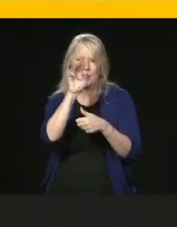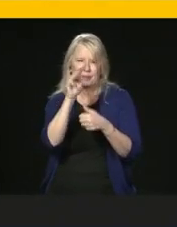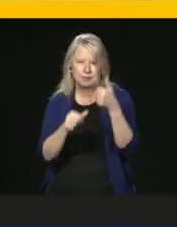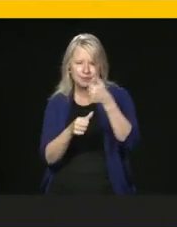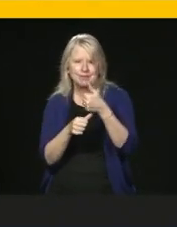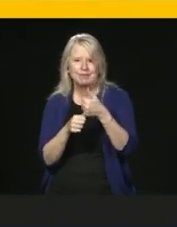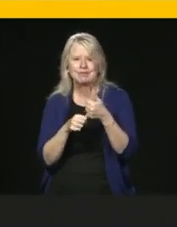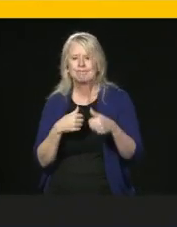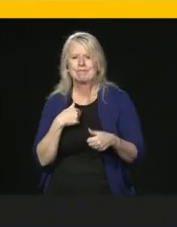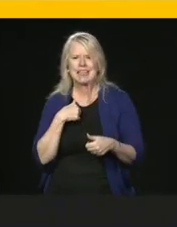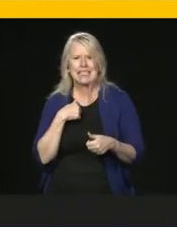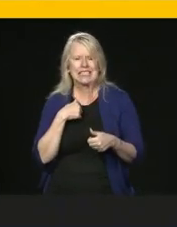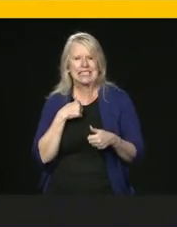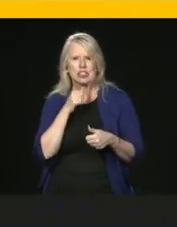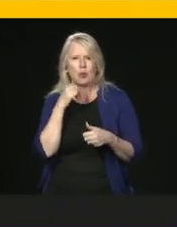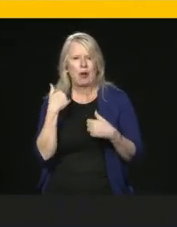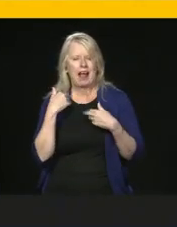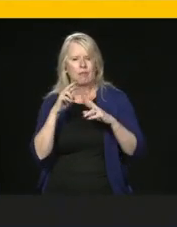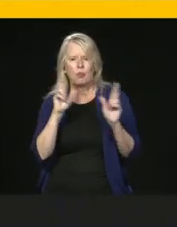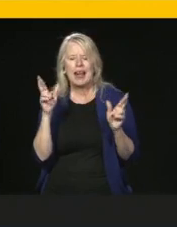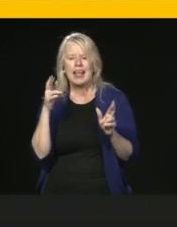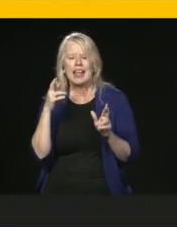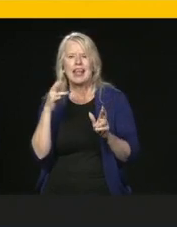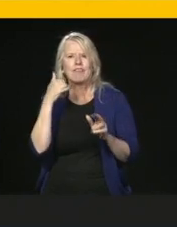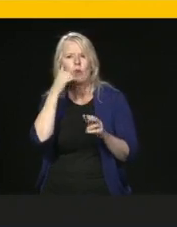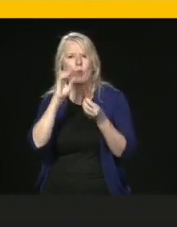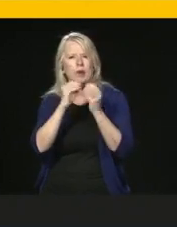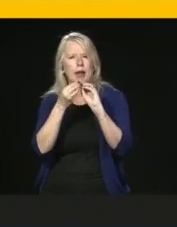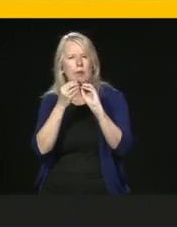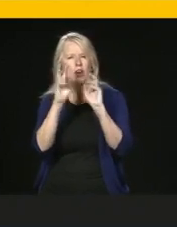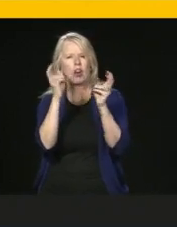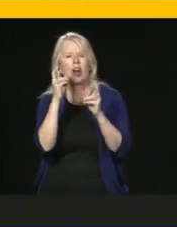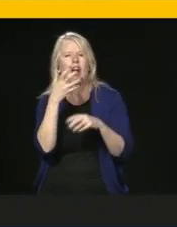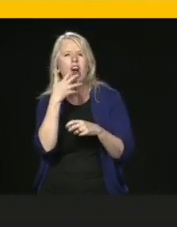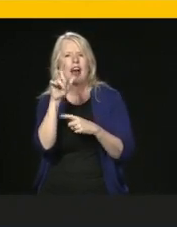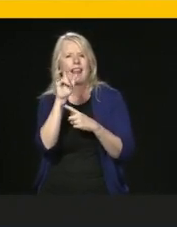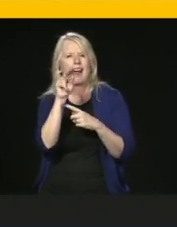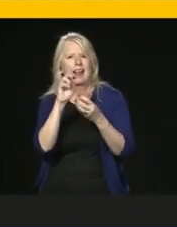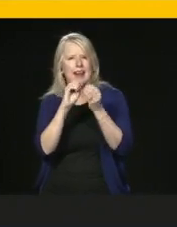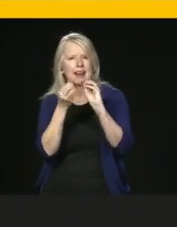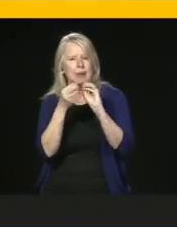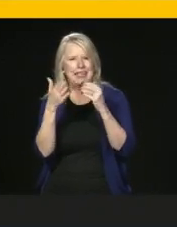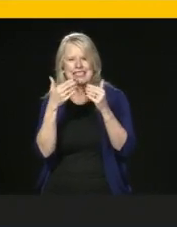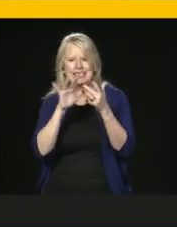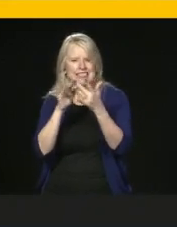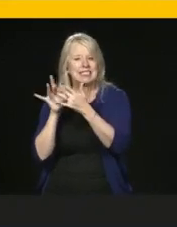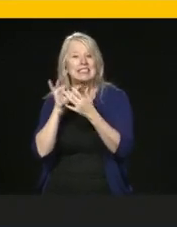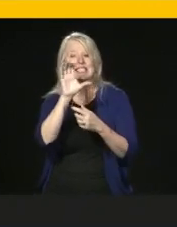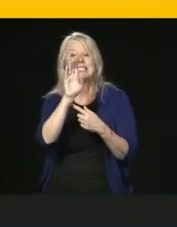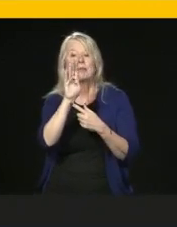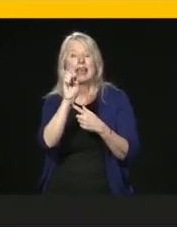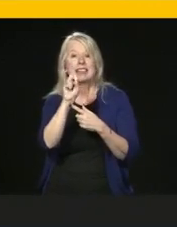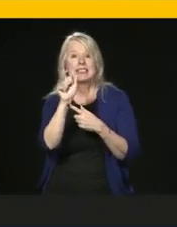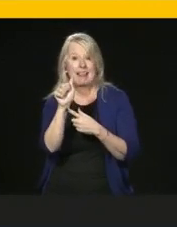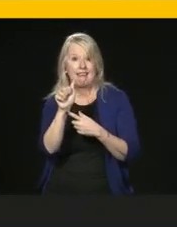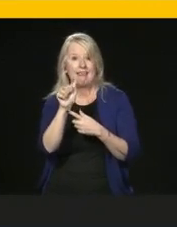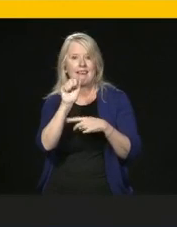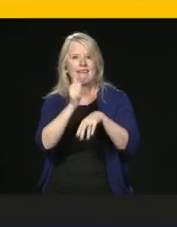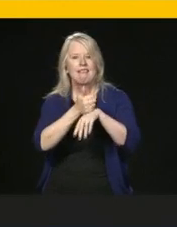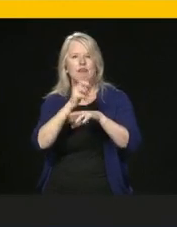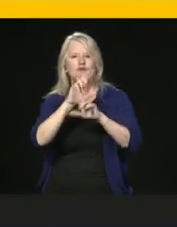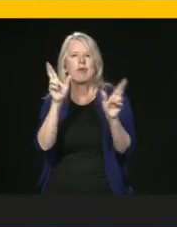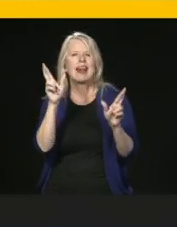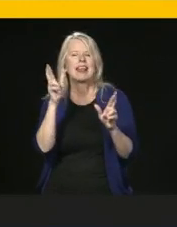with me, but you will find it easily online. CBSA has very swiftly set